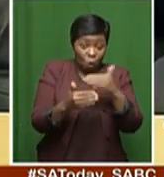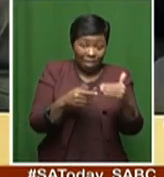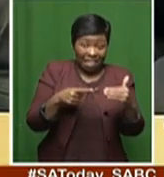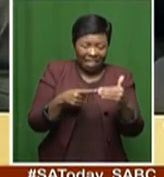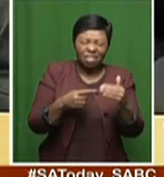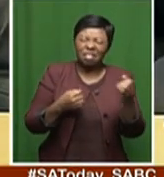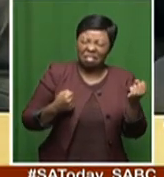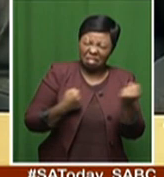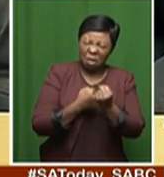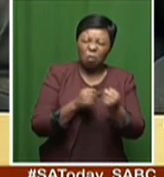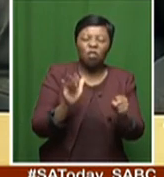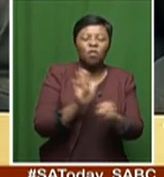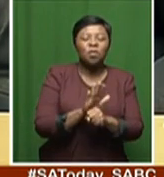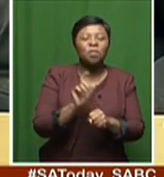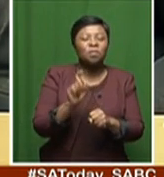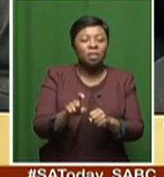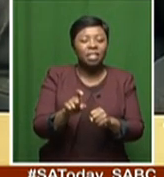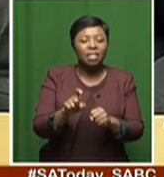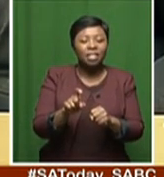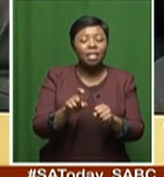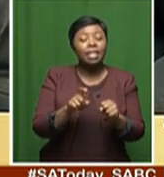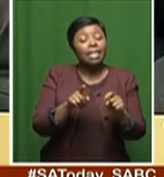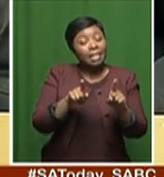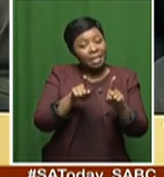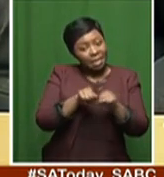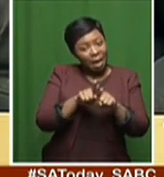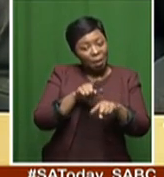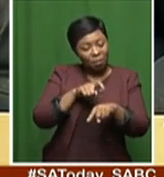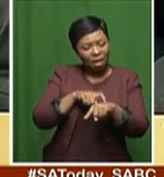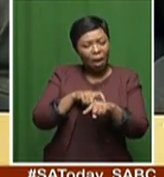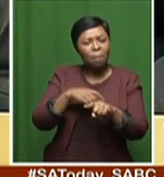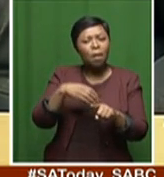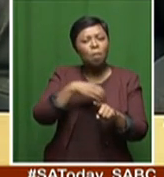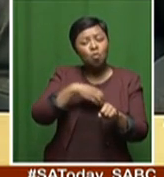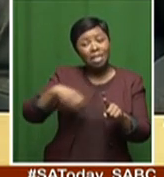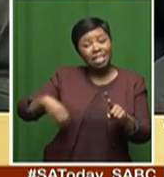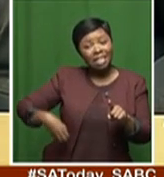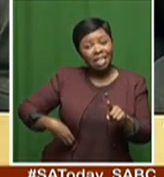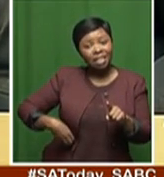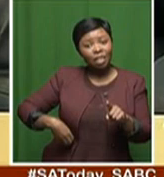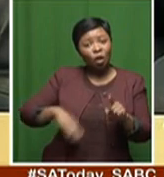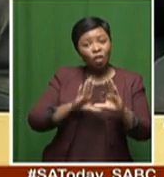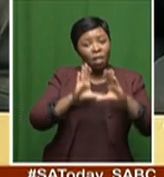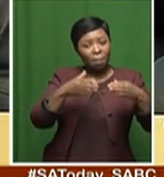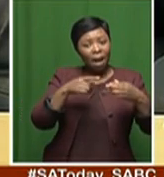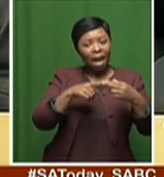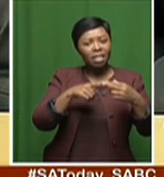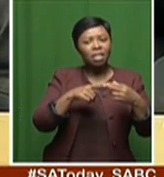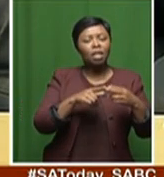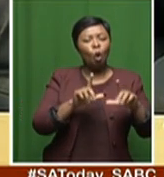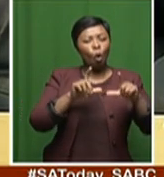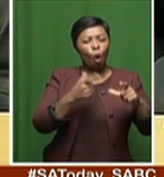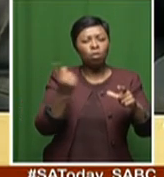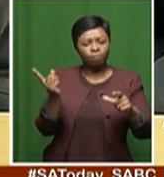And the president of the ruling party, president of the country, came to the commission and said, I will